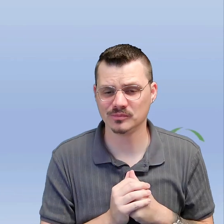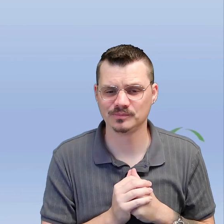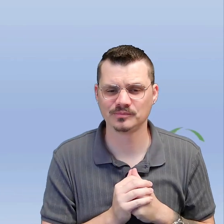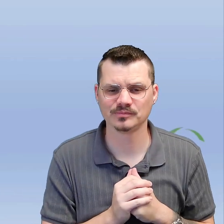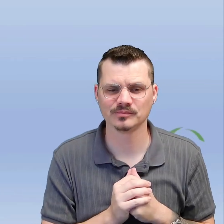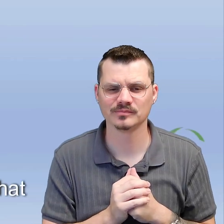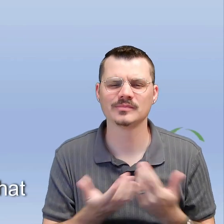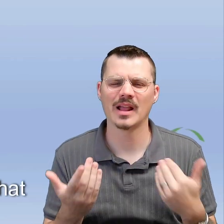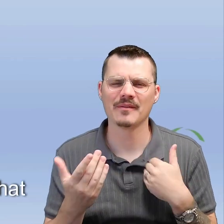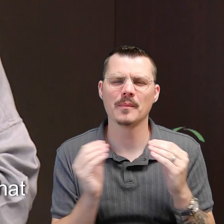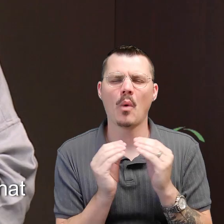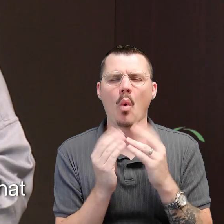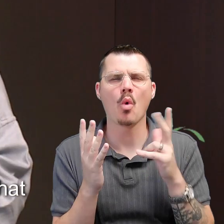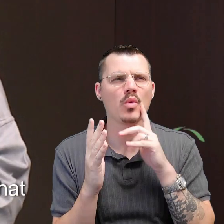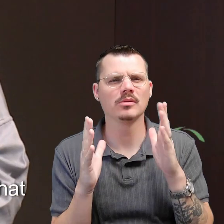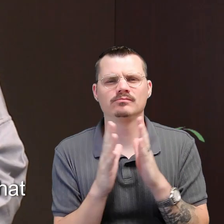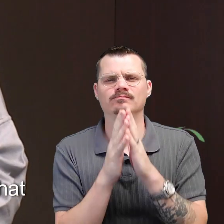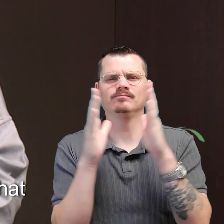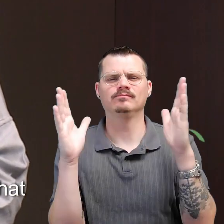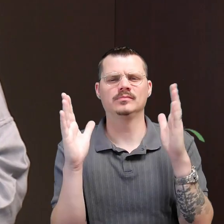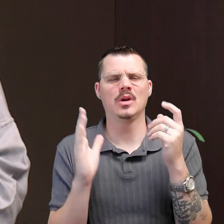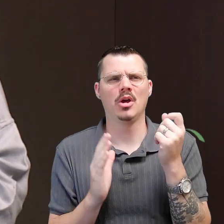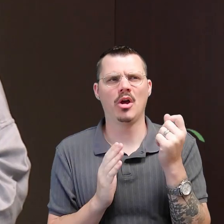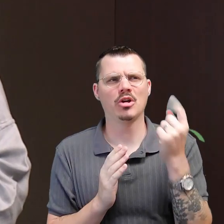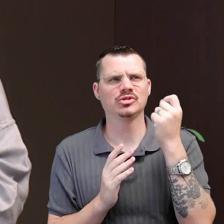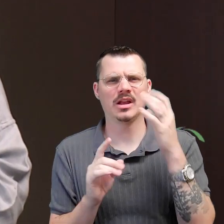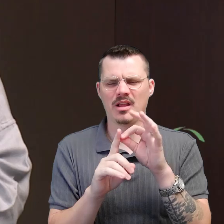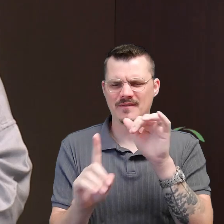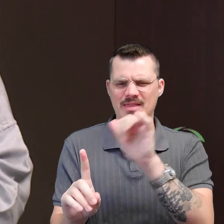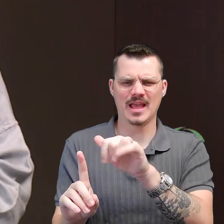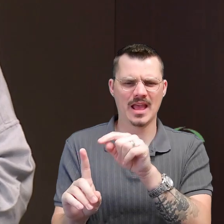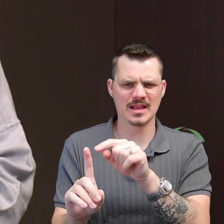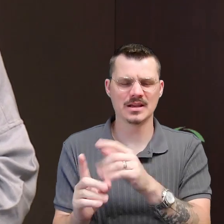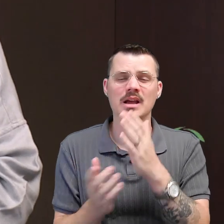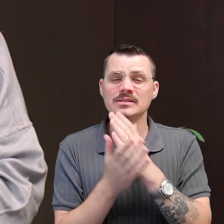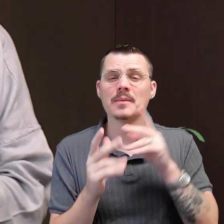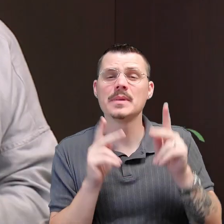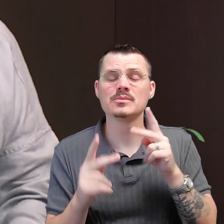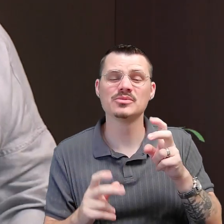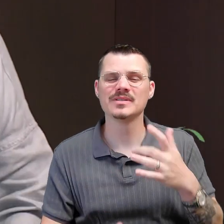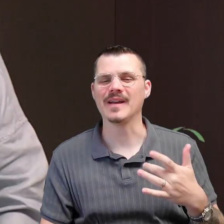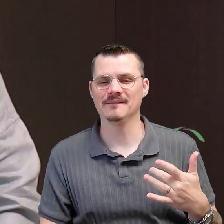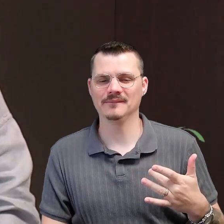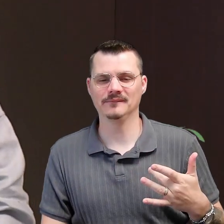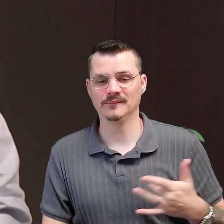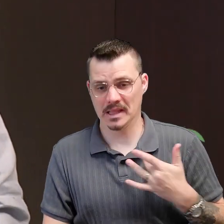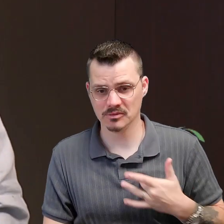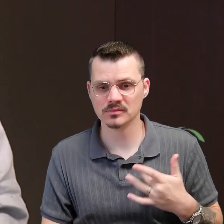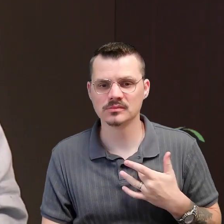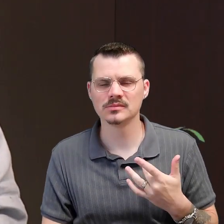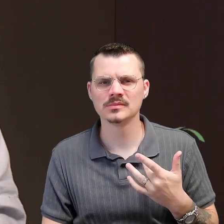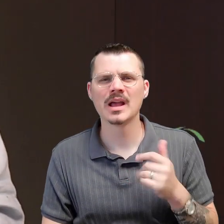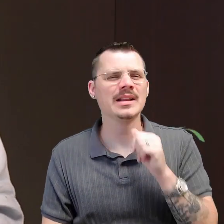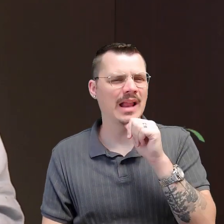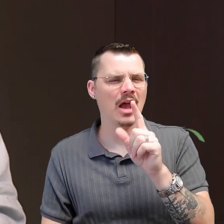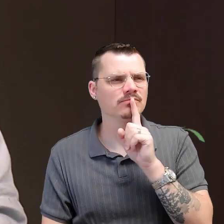There's a kind of a broader understanding of that finding, though. I think that some people feel that it's